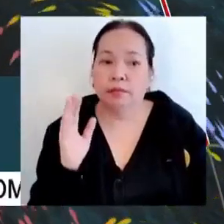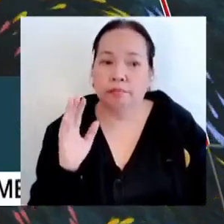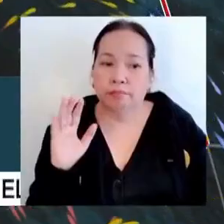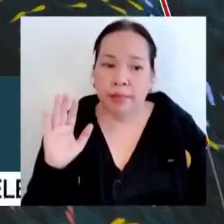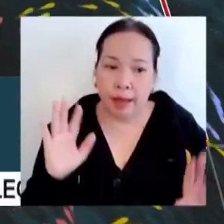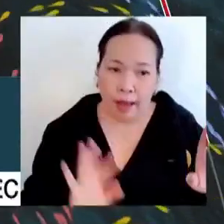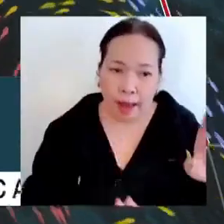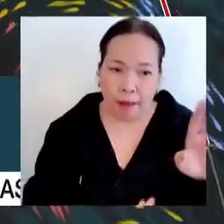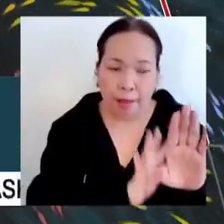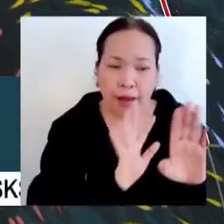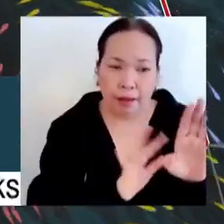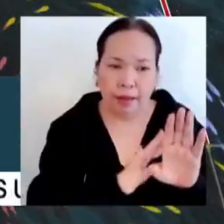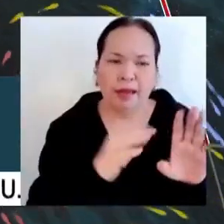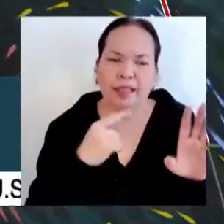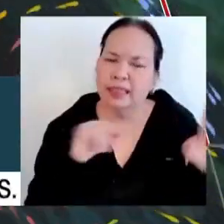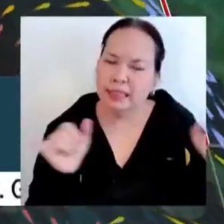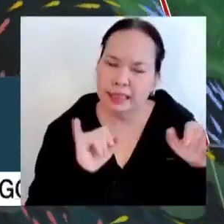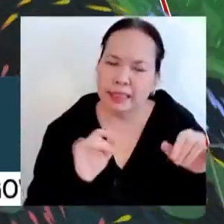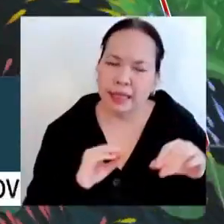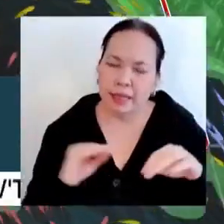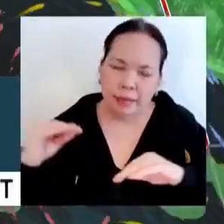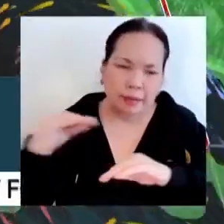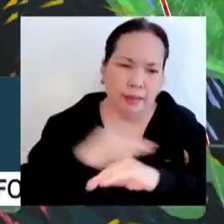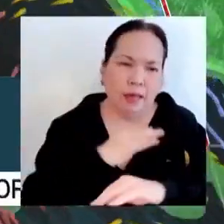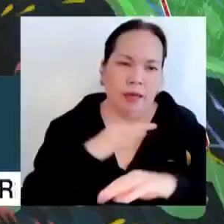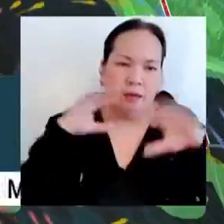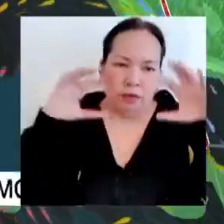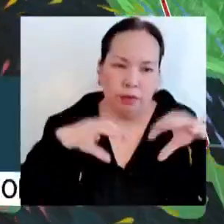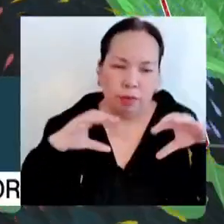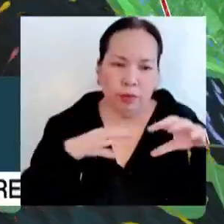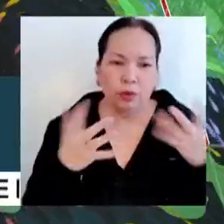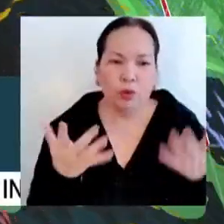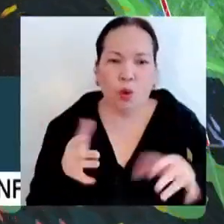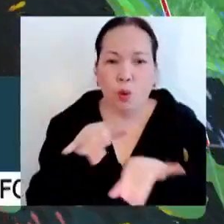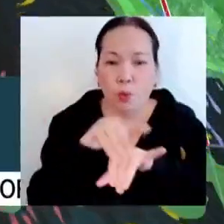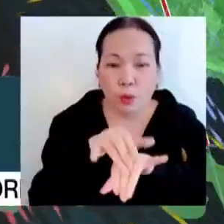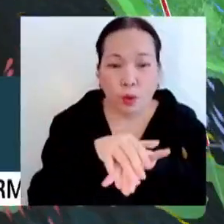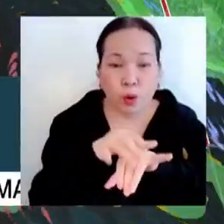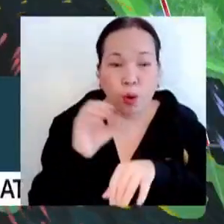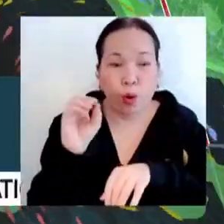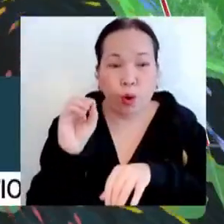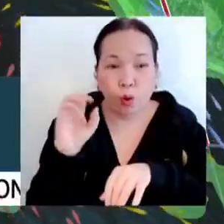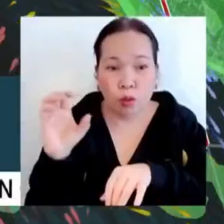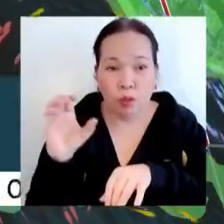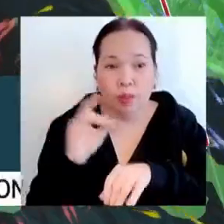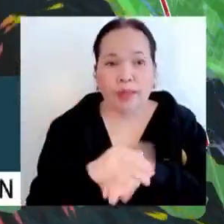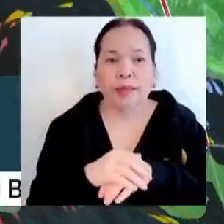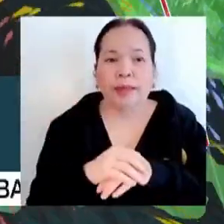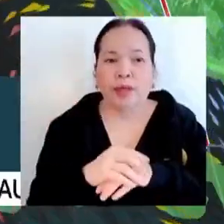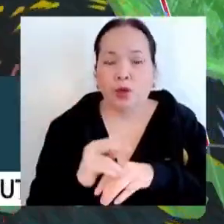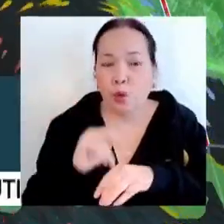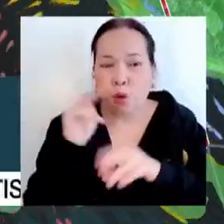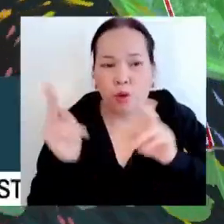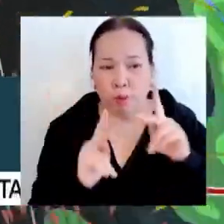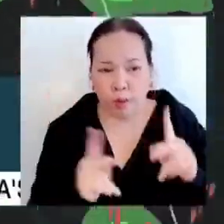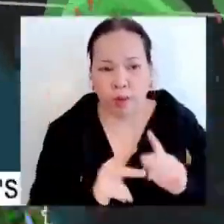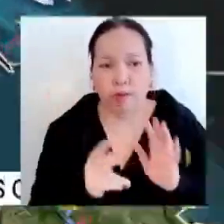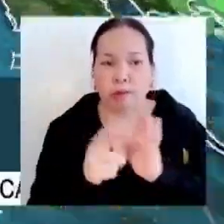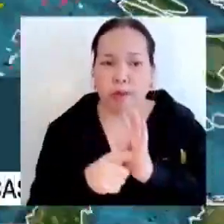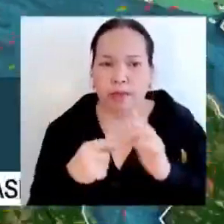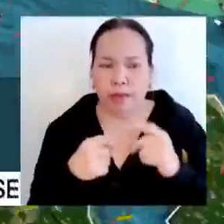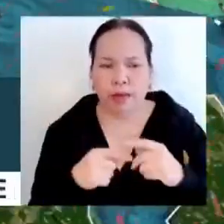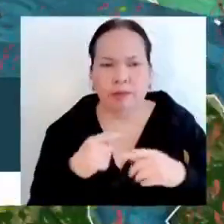is also bringing rains over Bataan, Occidental Mindoro, and Calamian Islands in northern Palawan. Later, there will also be